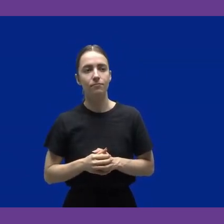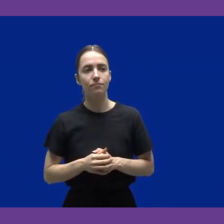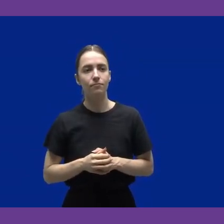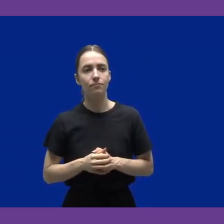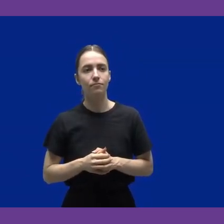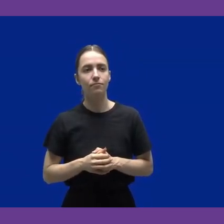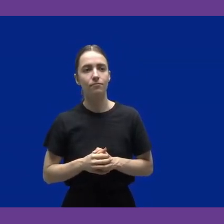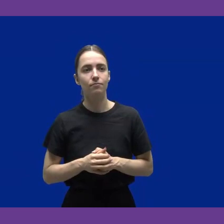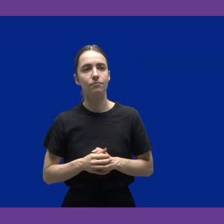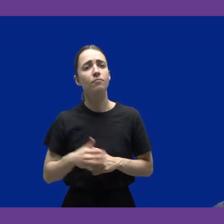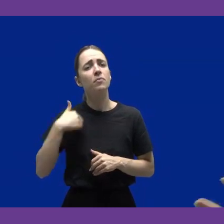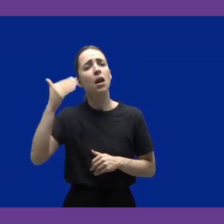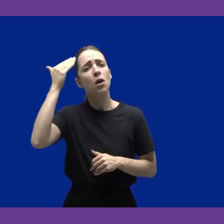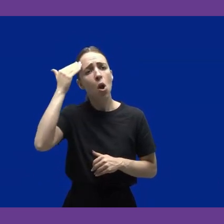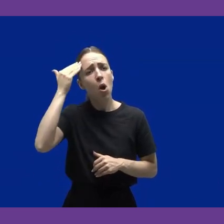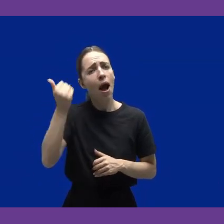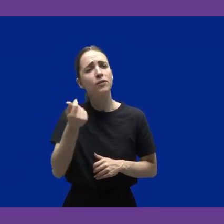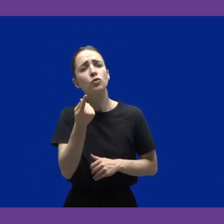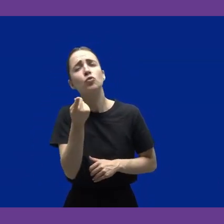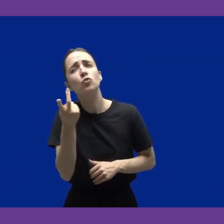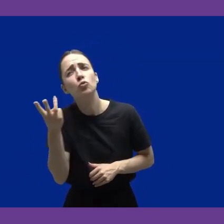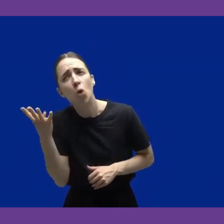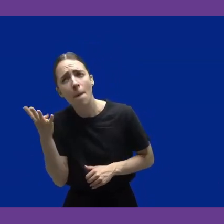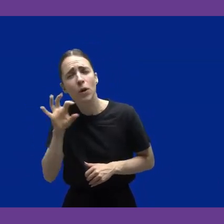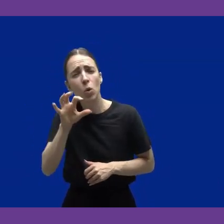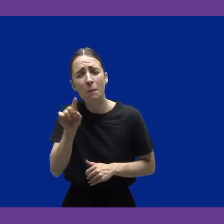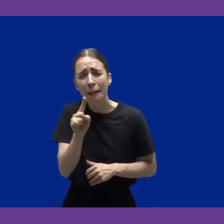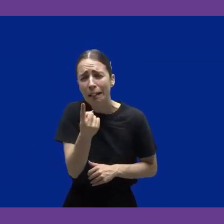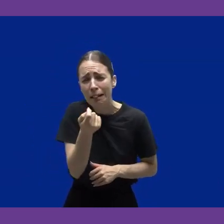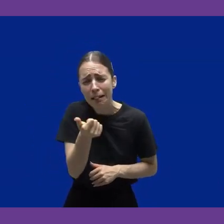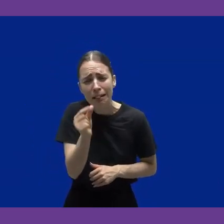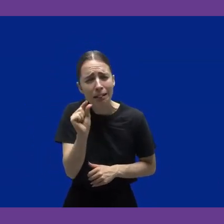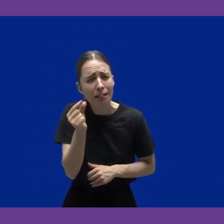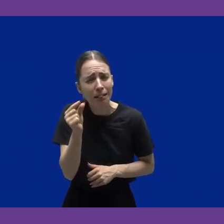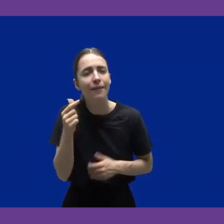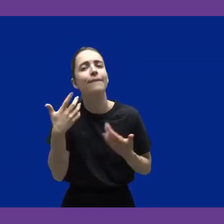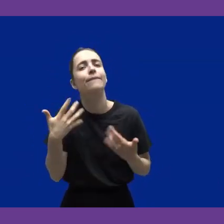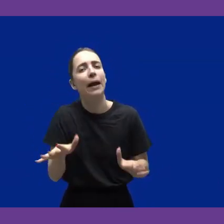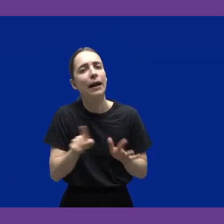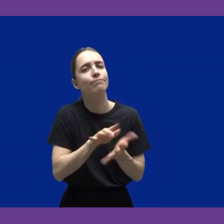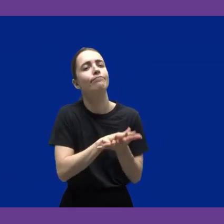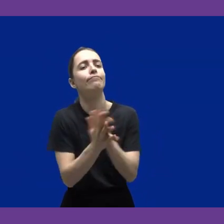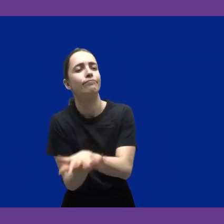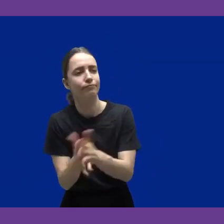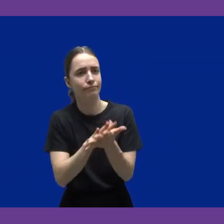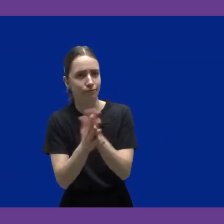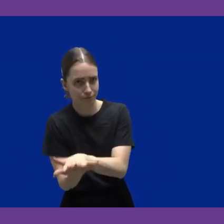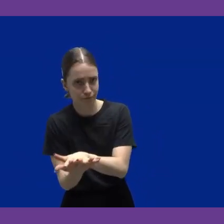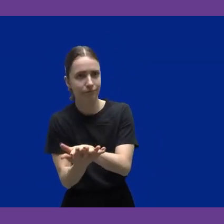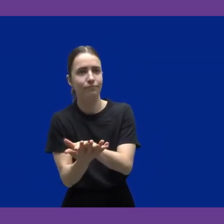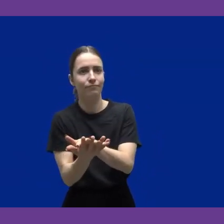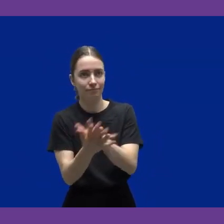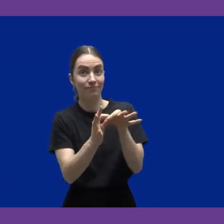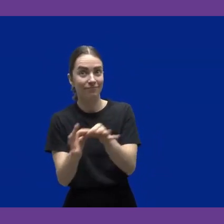transposed Annex 3, the annex on the accessibility of the built environment. We also have to say that because